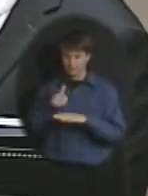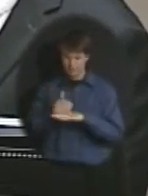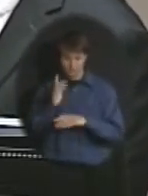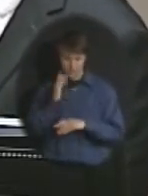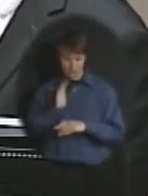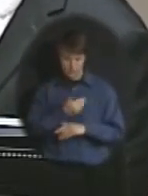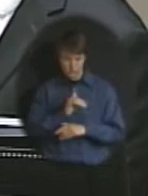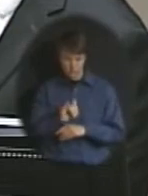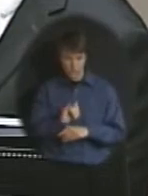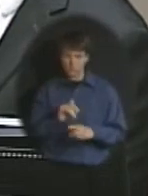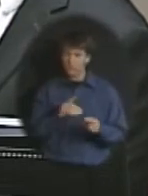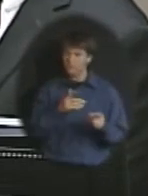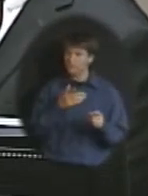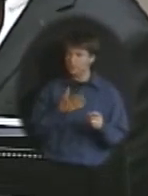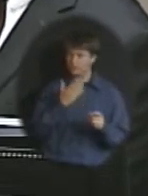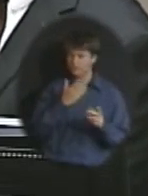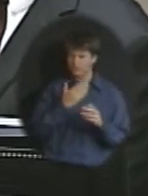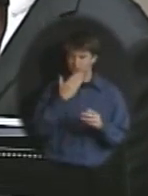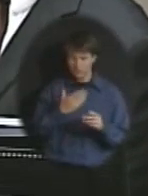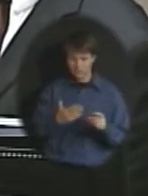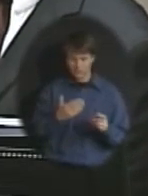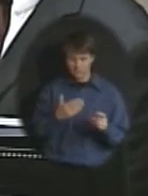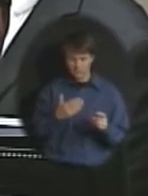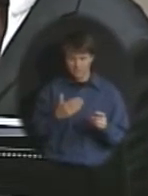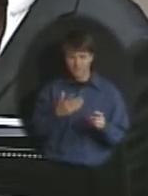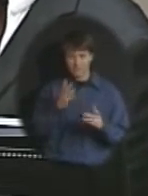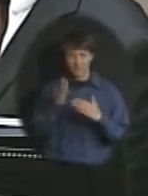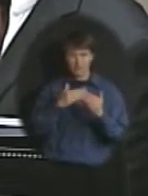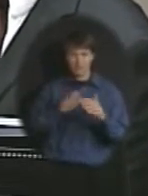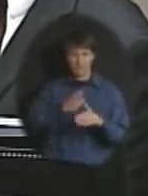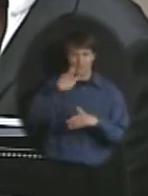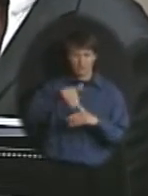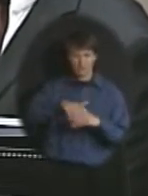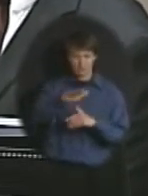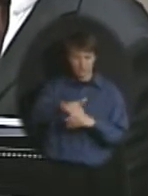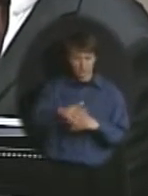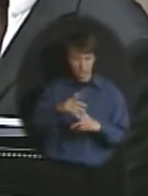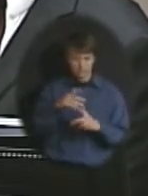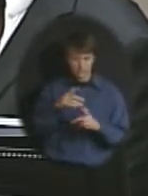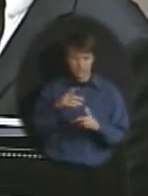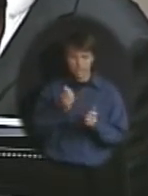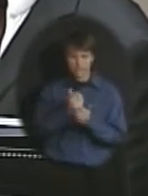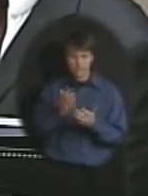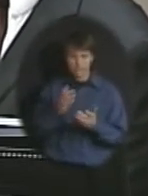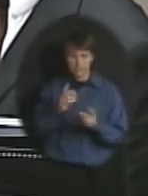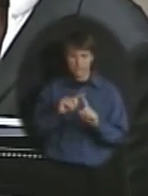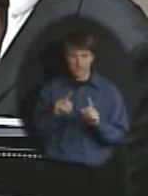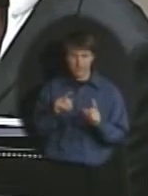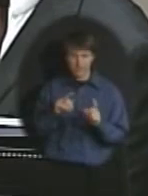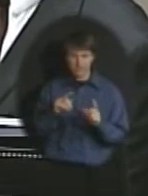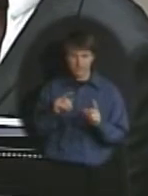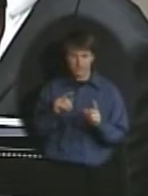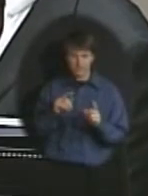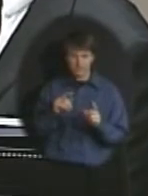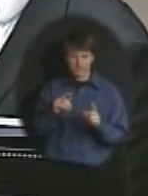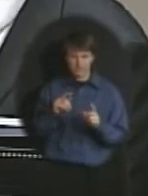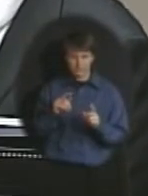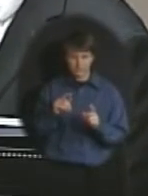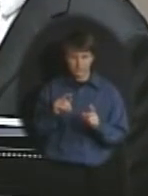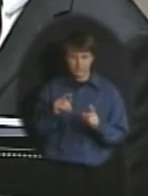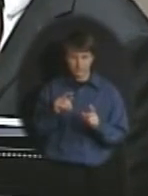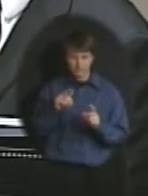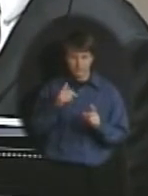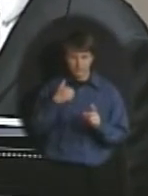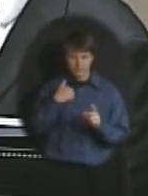They're very good at trending, and while there are fluctuations up and down each year, it's virtually impossible